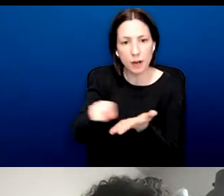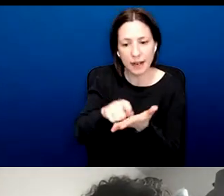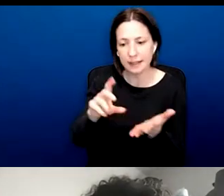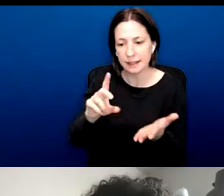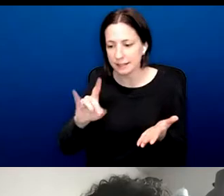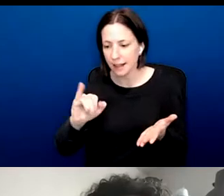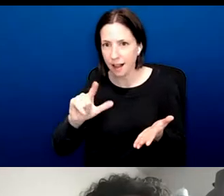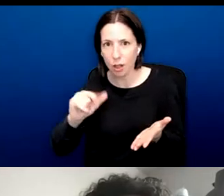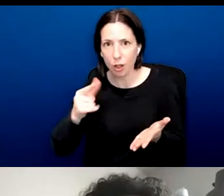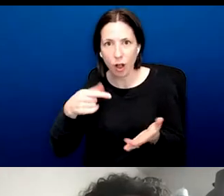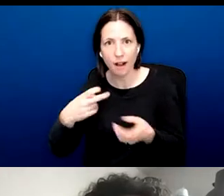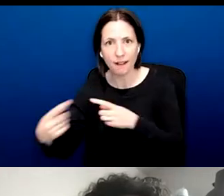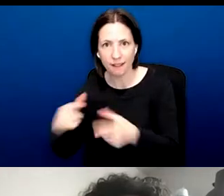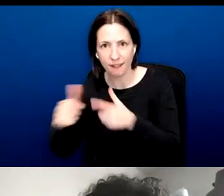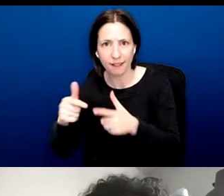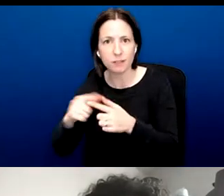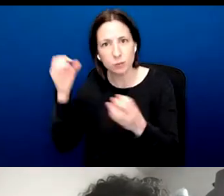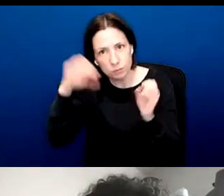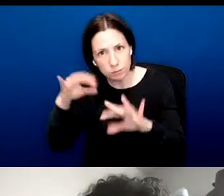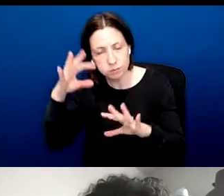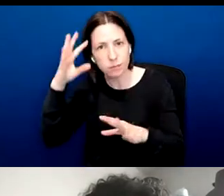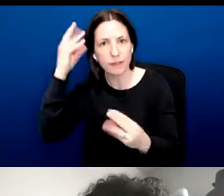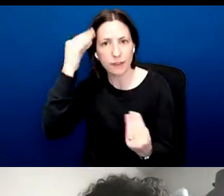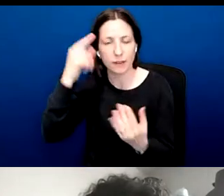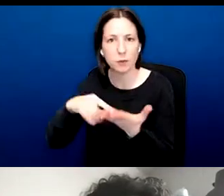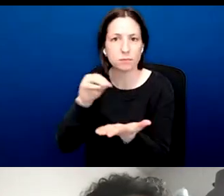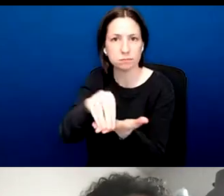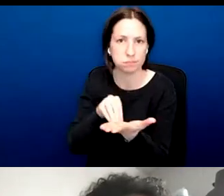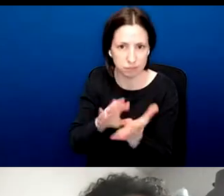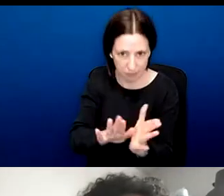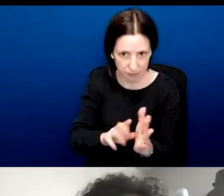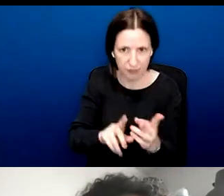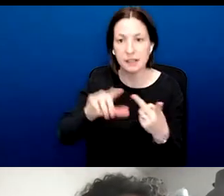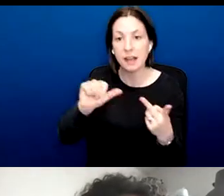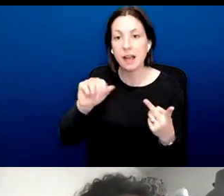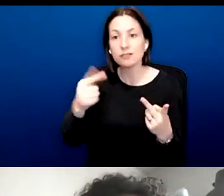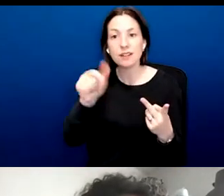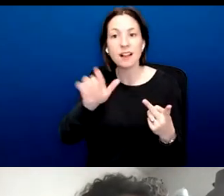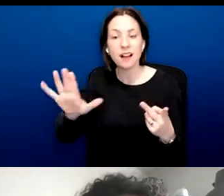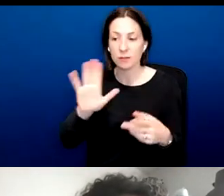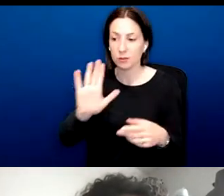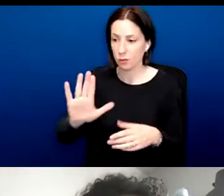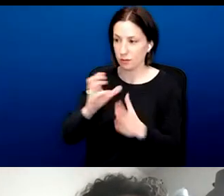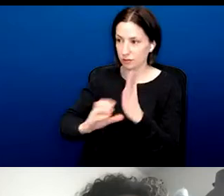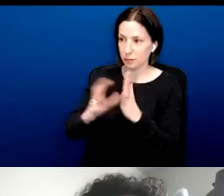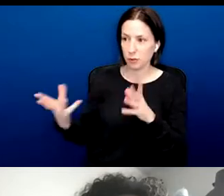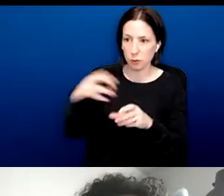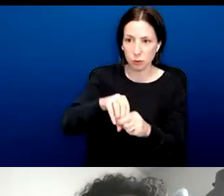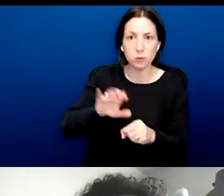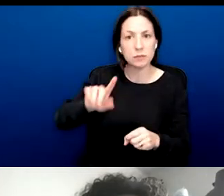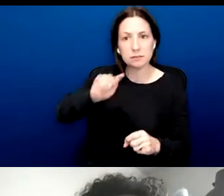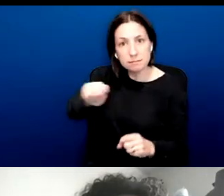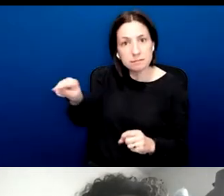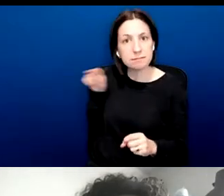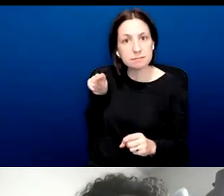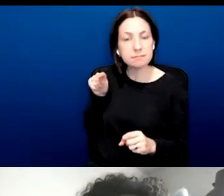the production of the chapter. Angela, your chapter interweaves personal stories from you and your co-authors